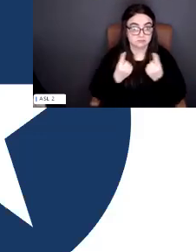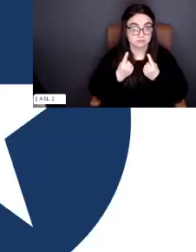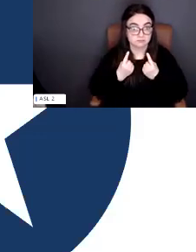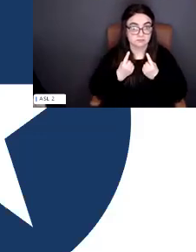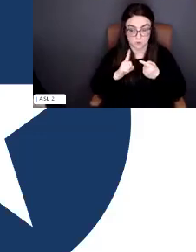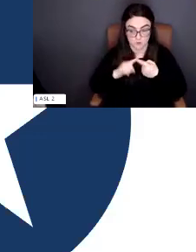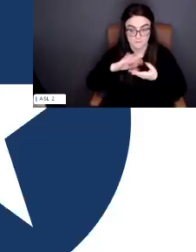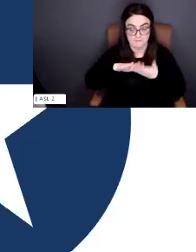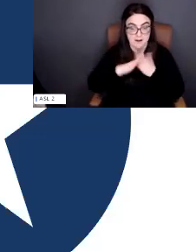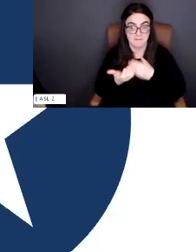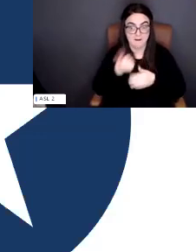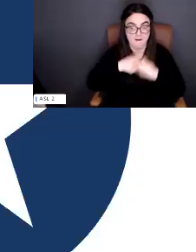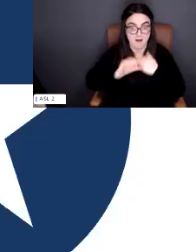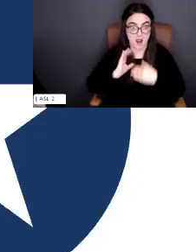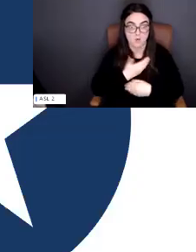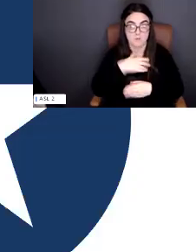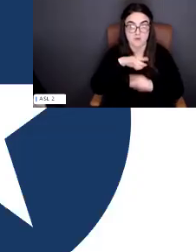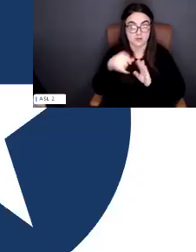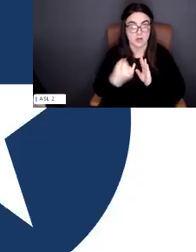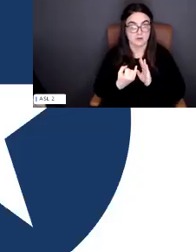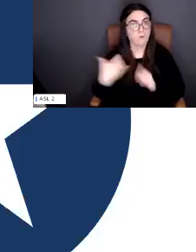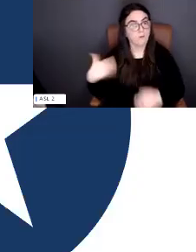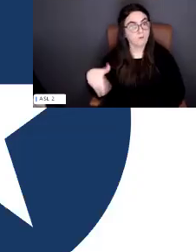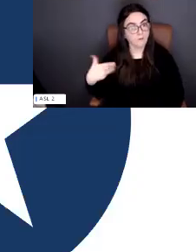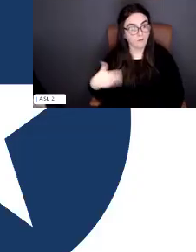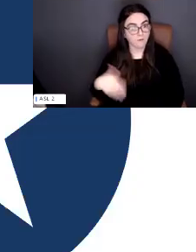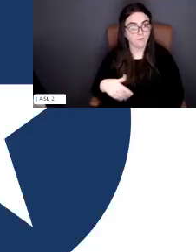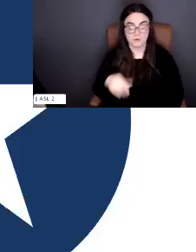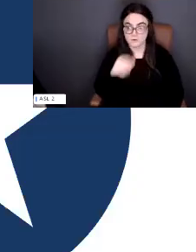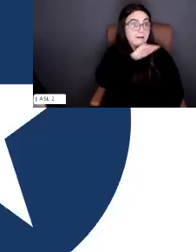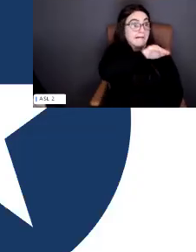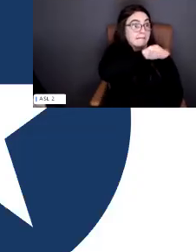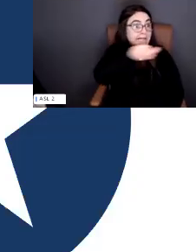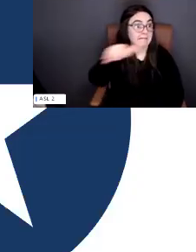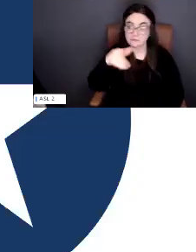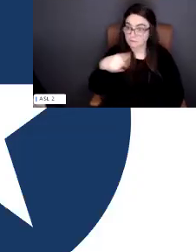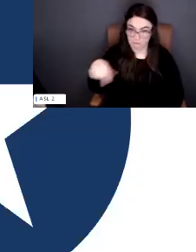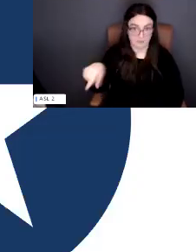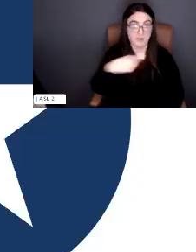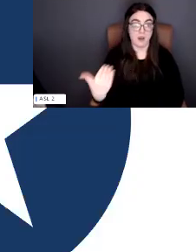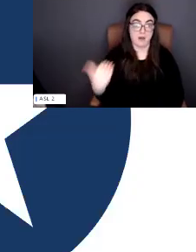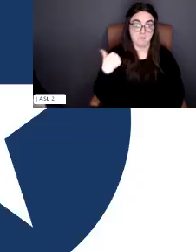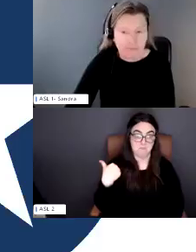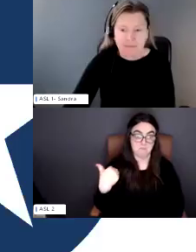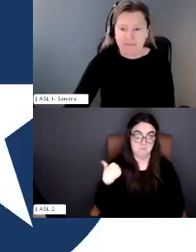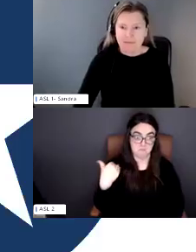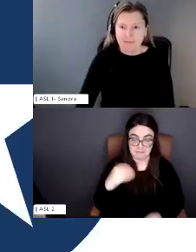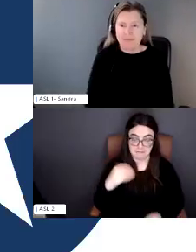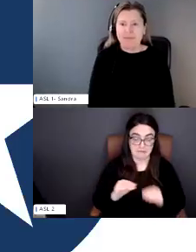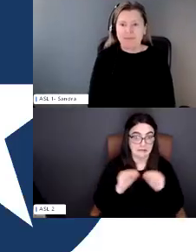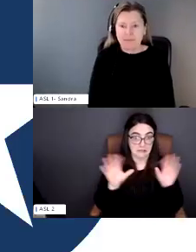project. And we were clear that there were certain